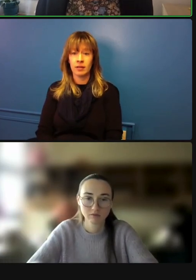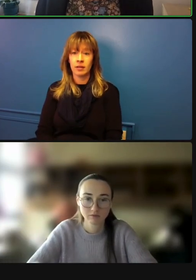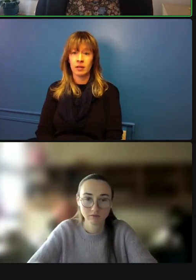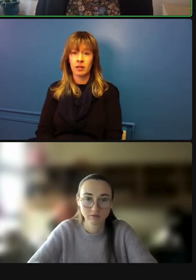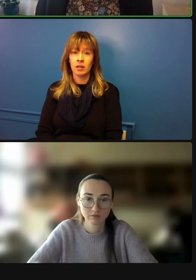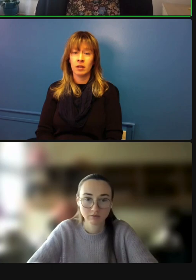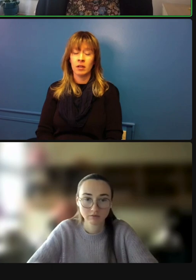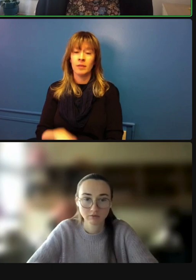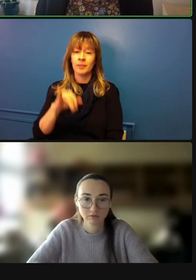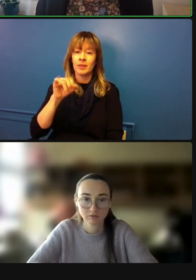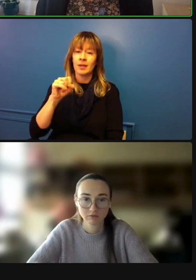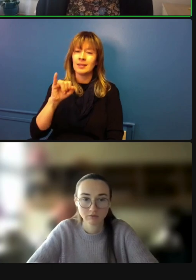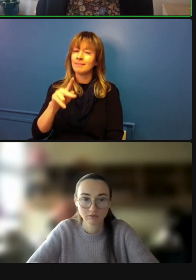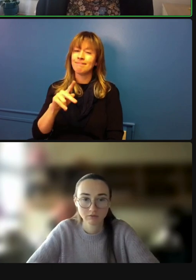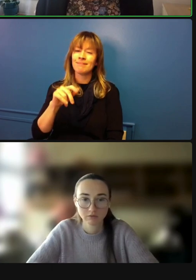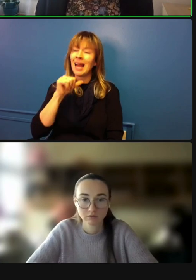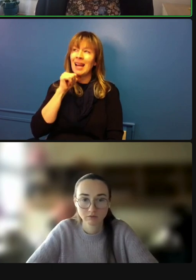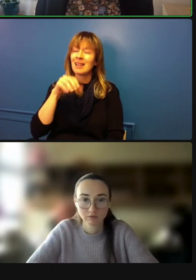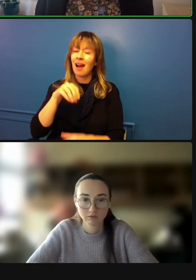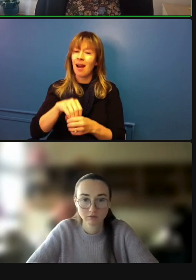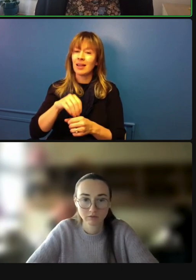not in their input.